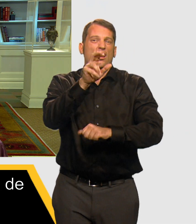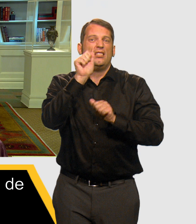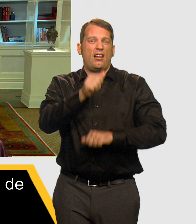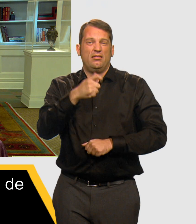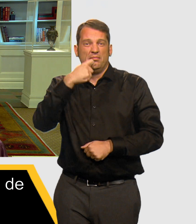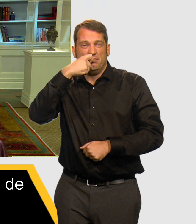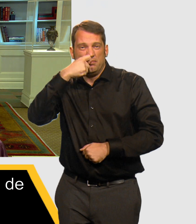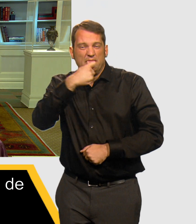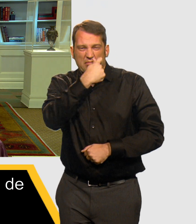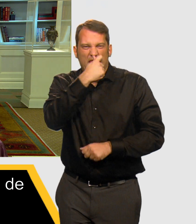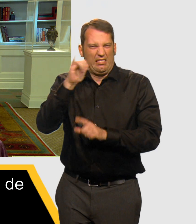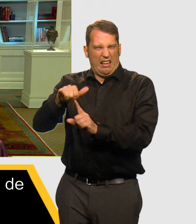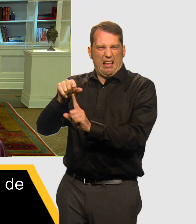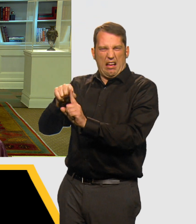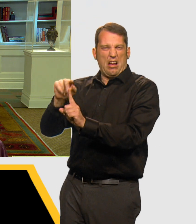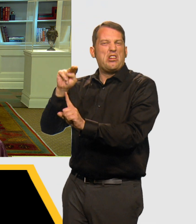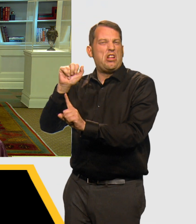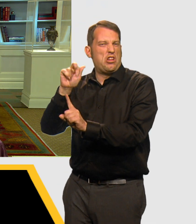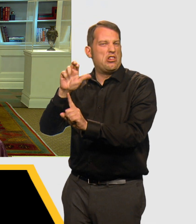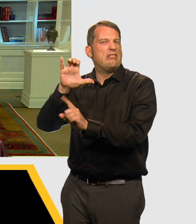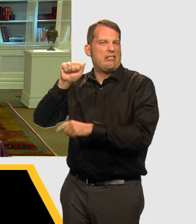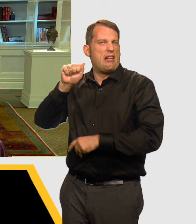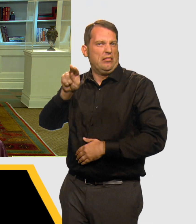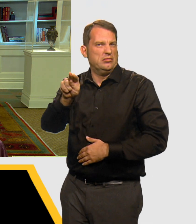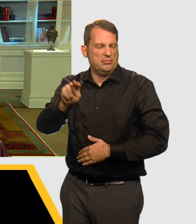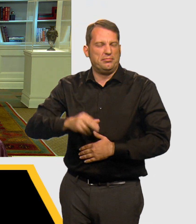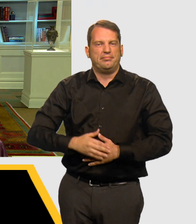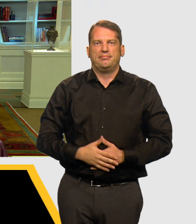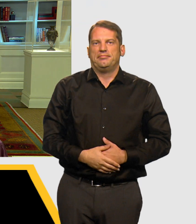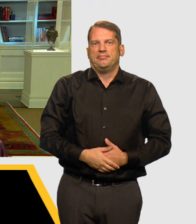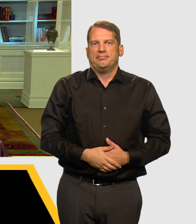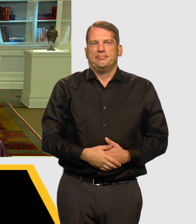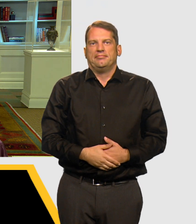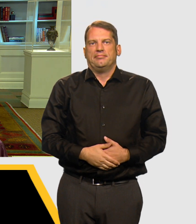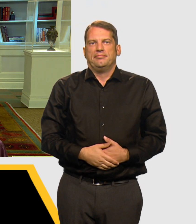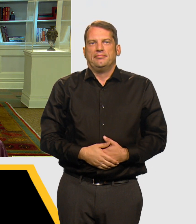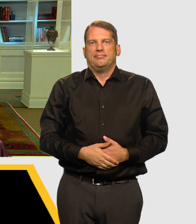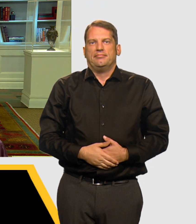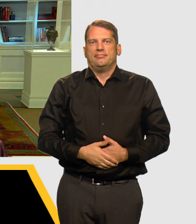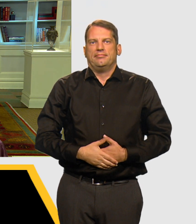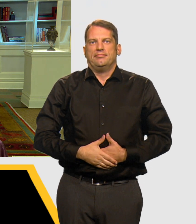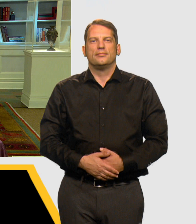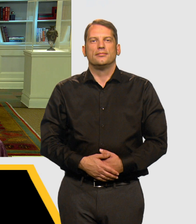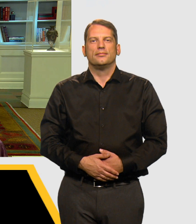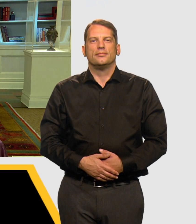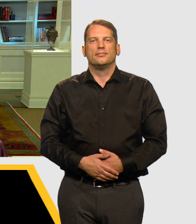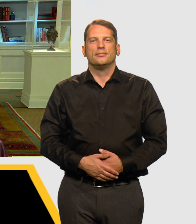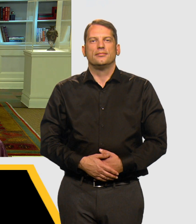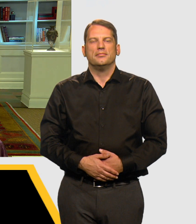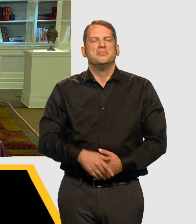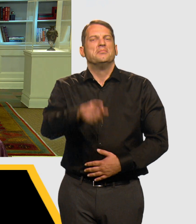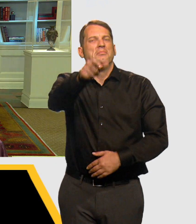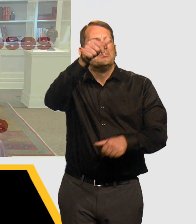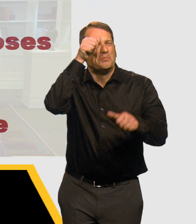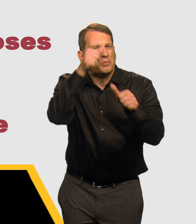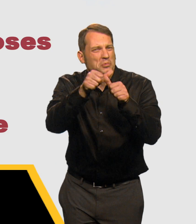Administer your first dose of naloxone, either by an intramuscular injection or using an intranasal kit known as